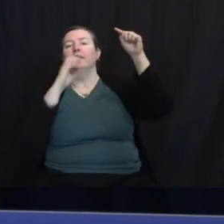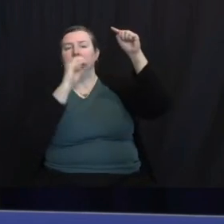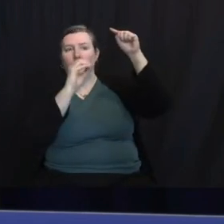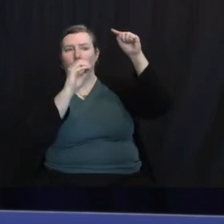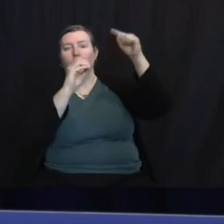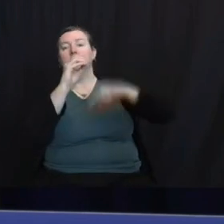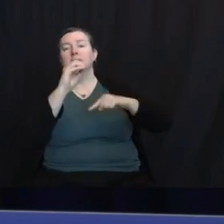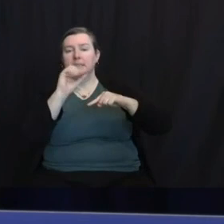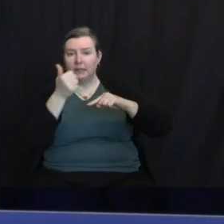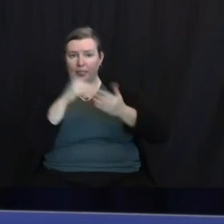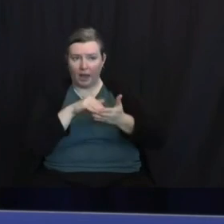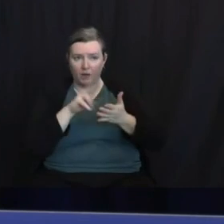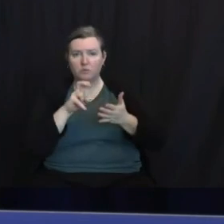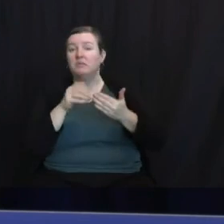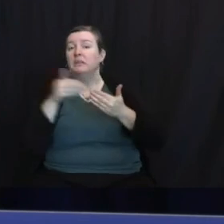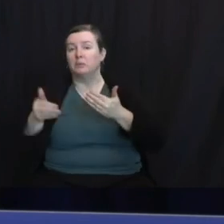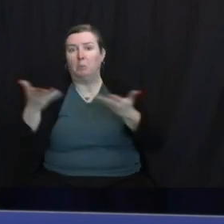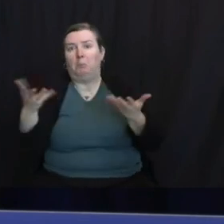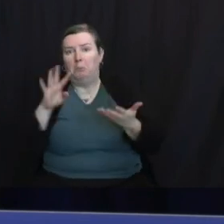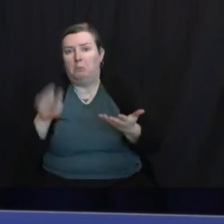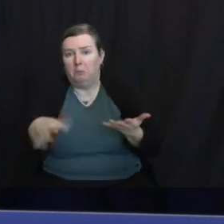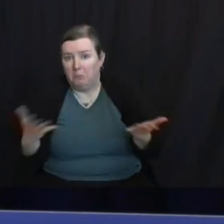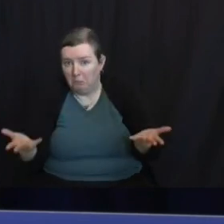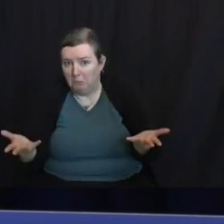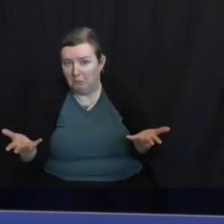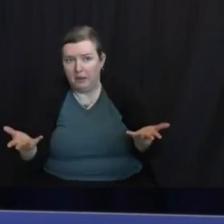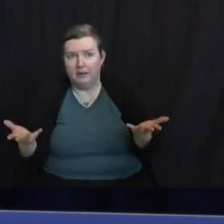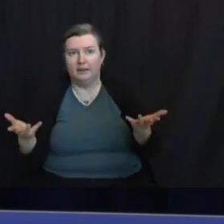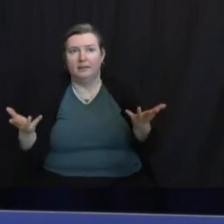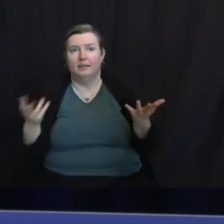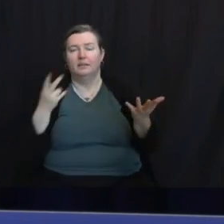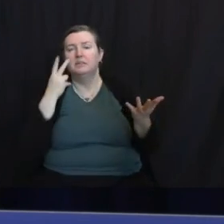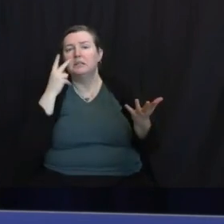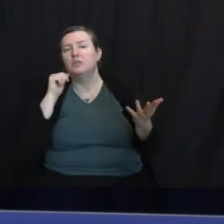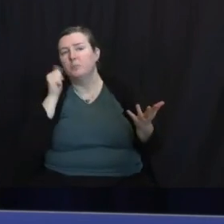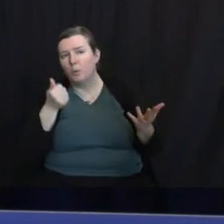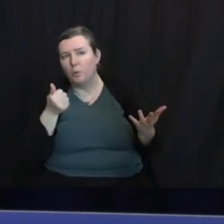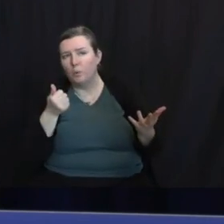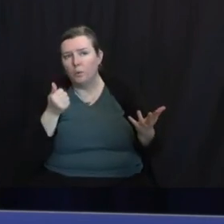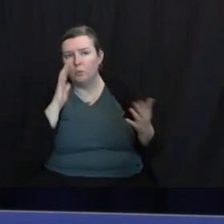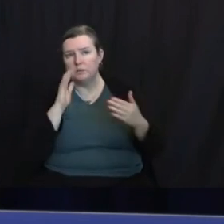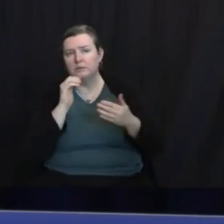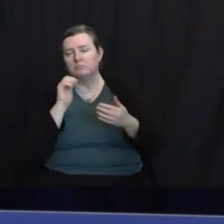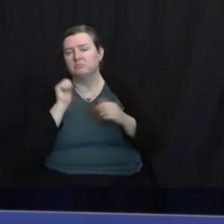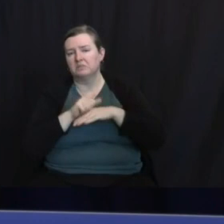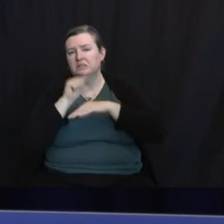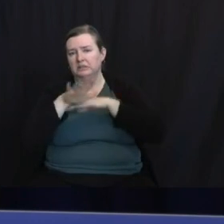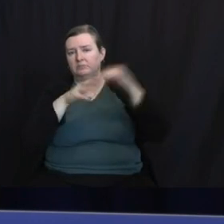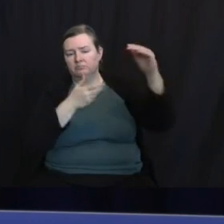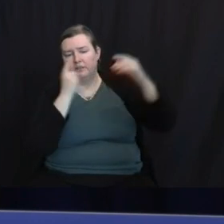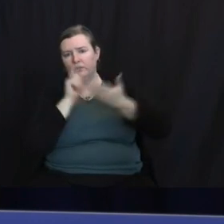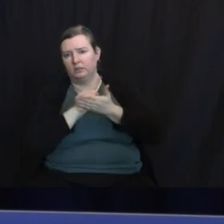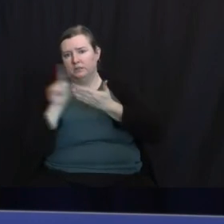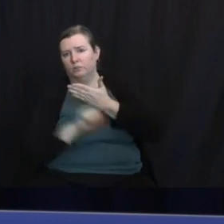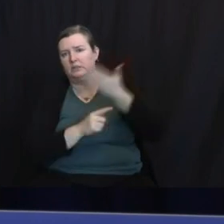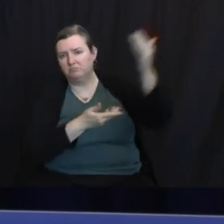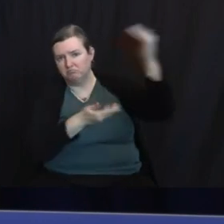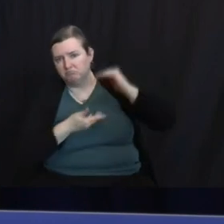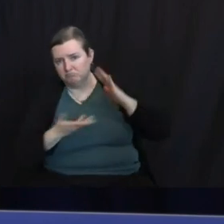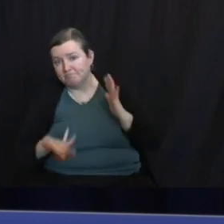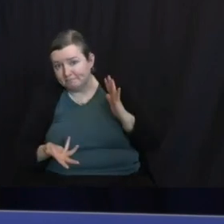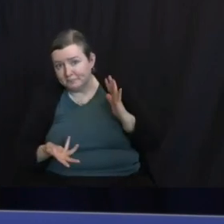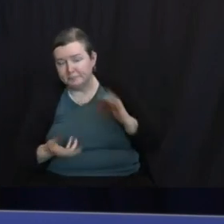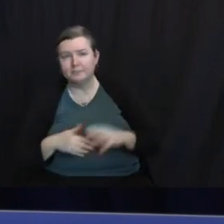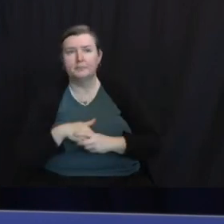won't know till probably tomorrow if we're getting any next week. But the guidance, the qualitative guidance for next week is